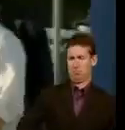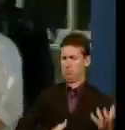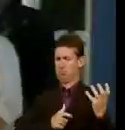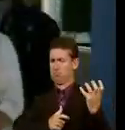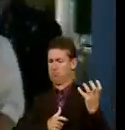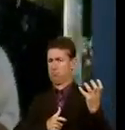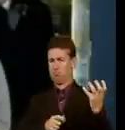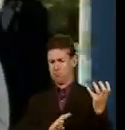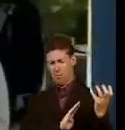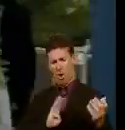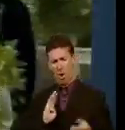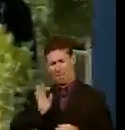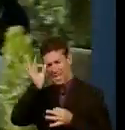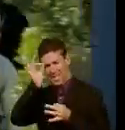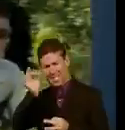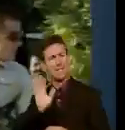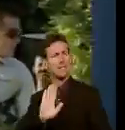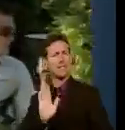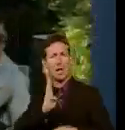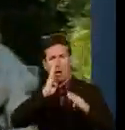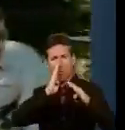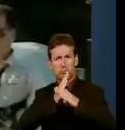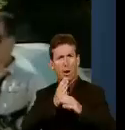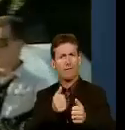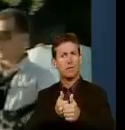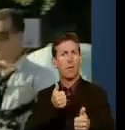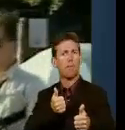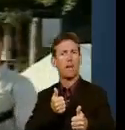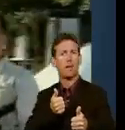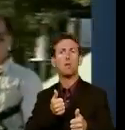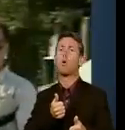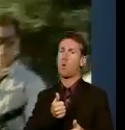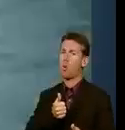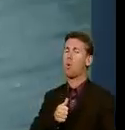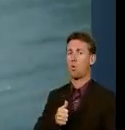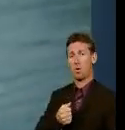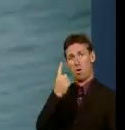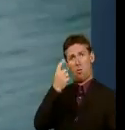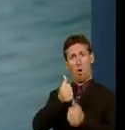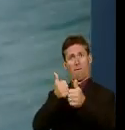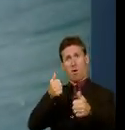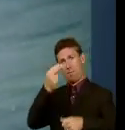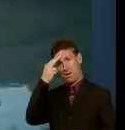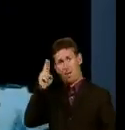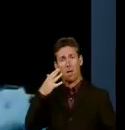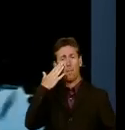The insurgency was a golden opportunity for big players like Blackwater.